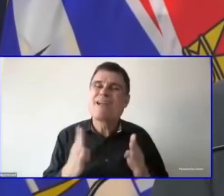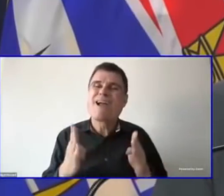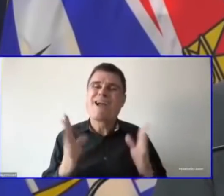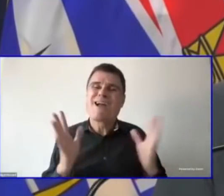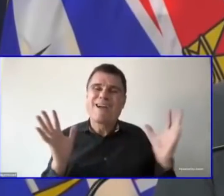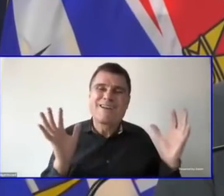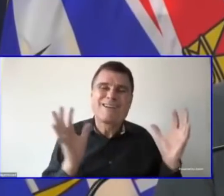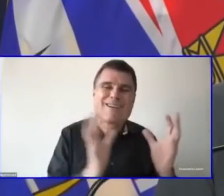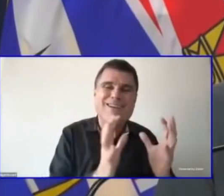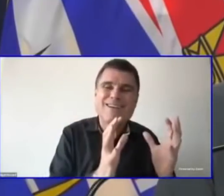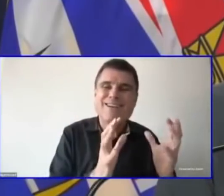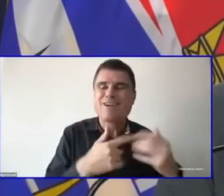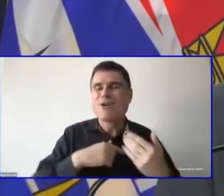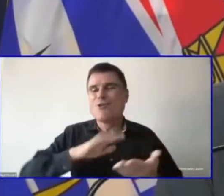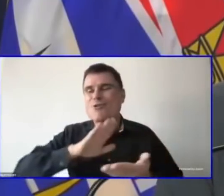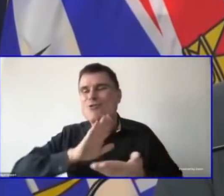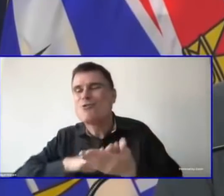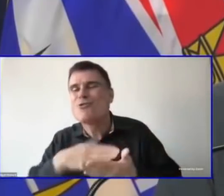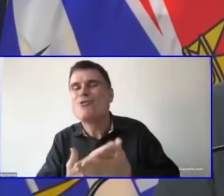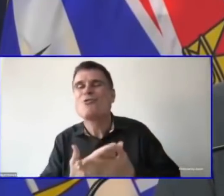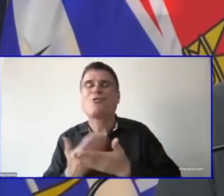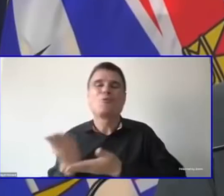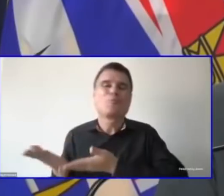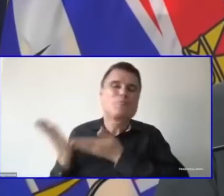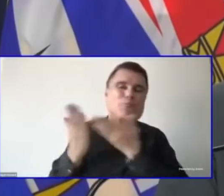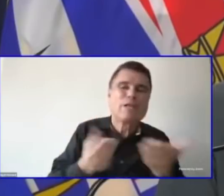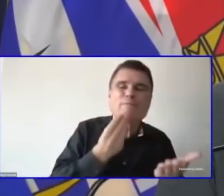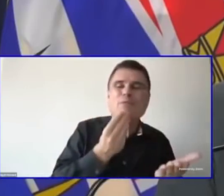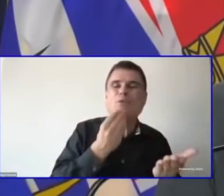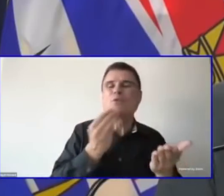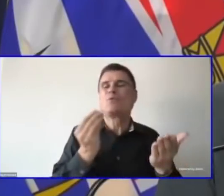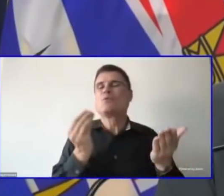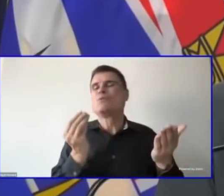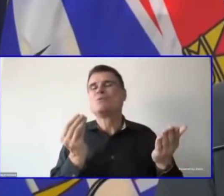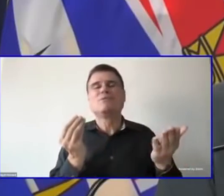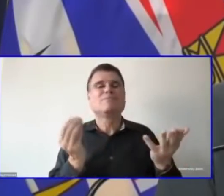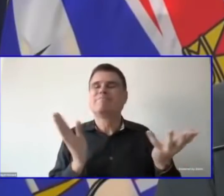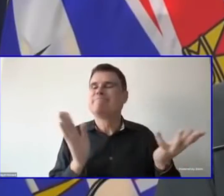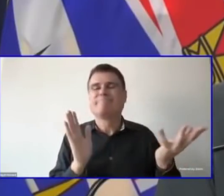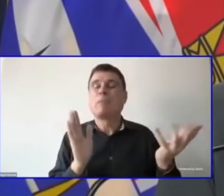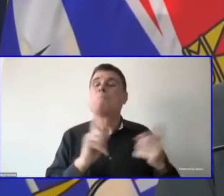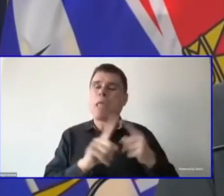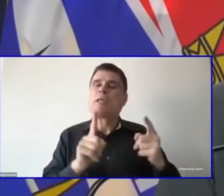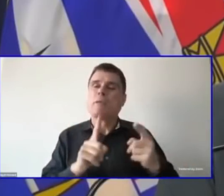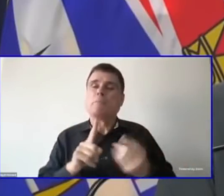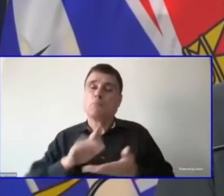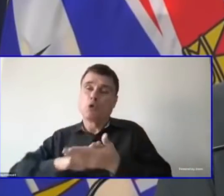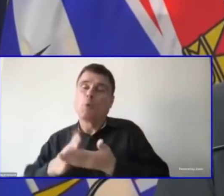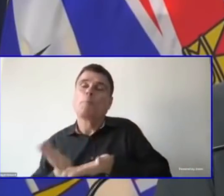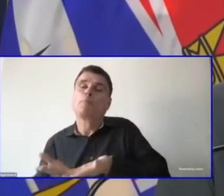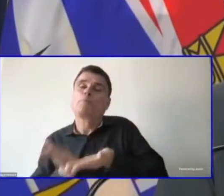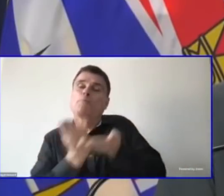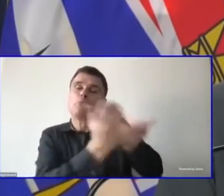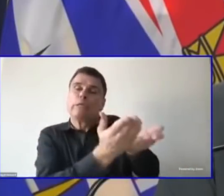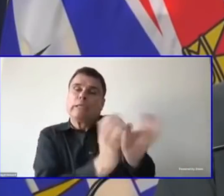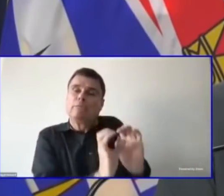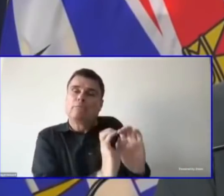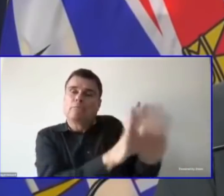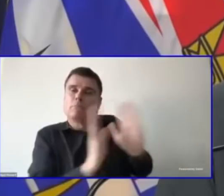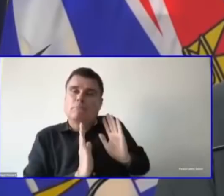the home delivery of turkey and meals. We've seen a lot of that. That's how we get through this